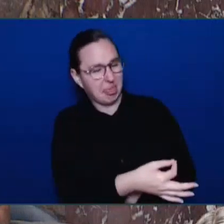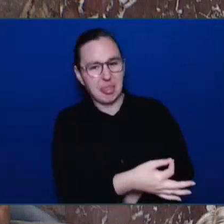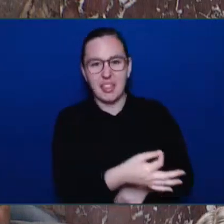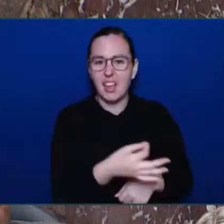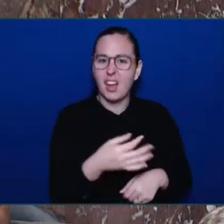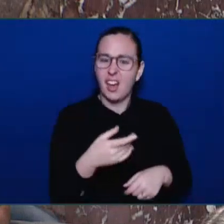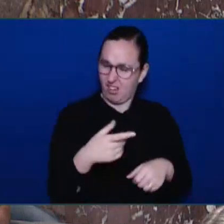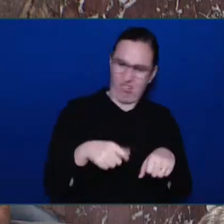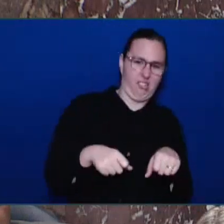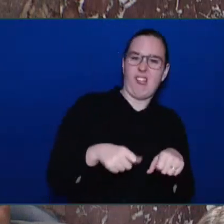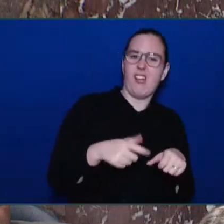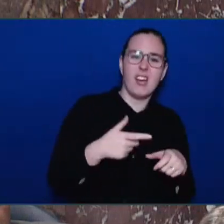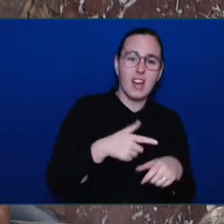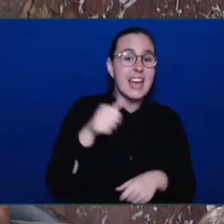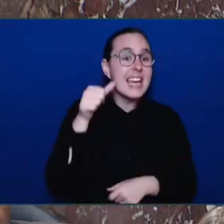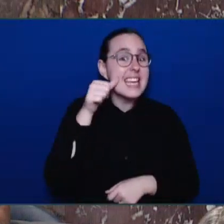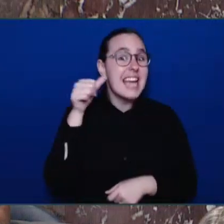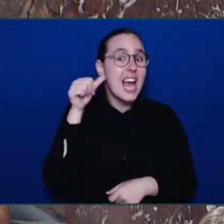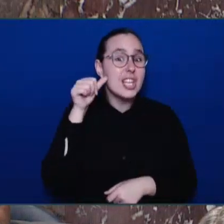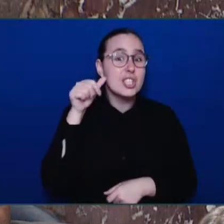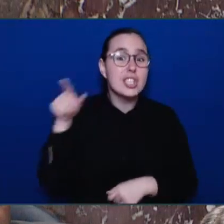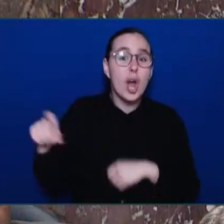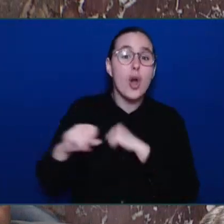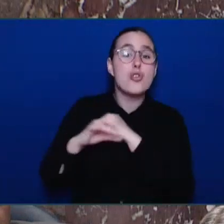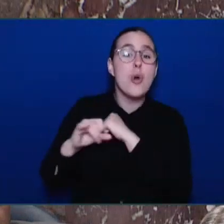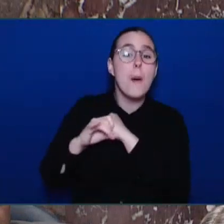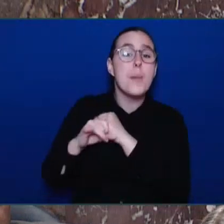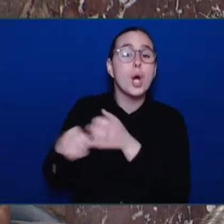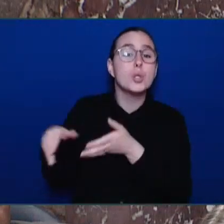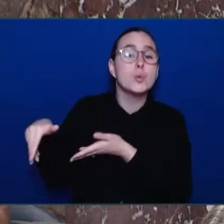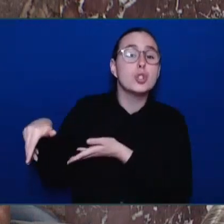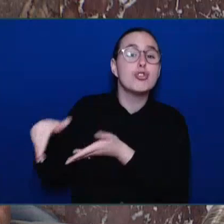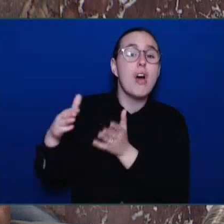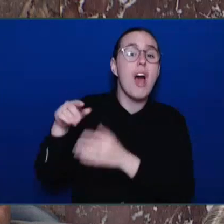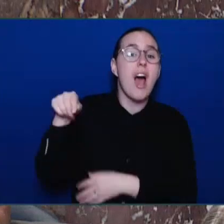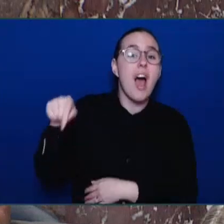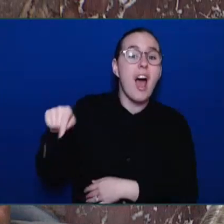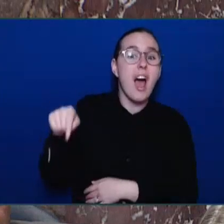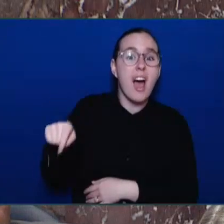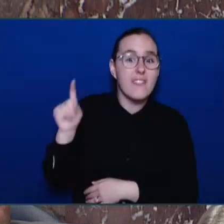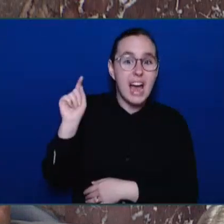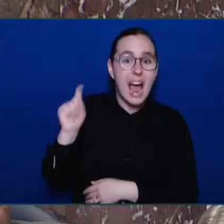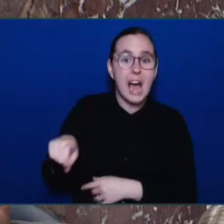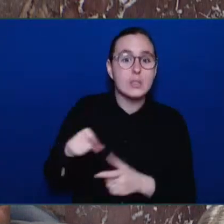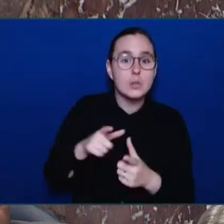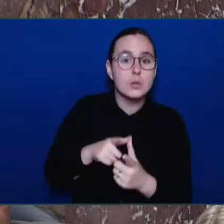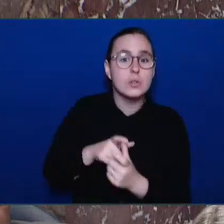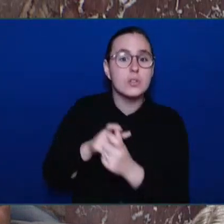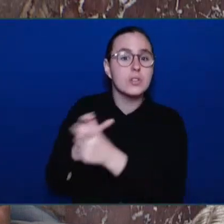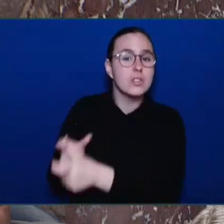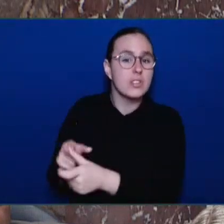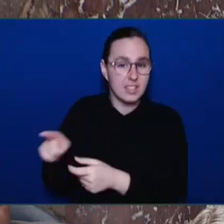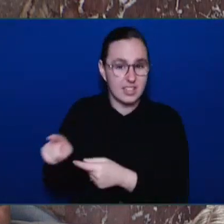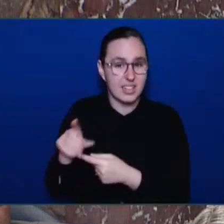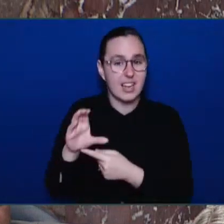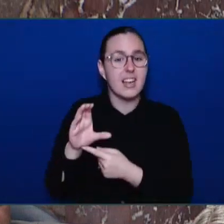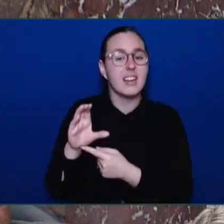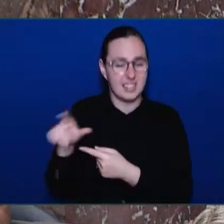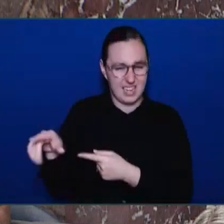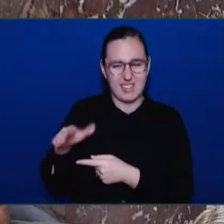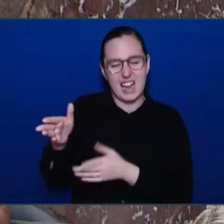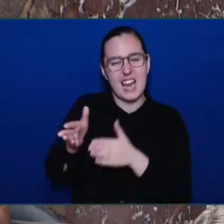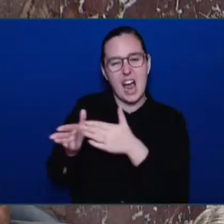robbed at gunpoint by two armed individuals. And yet for over 5 years, we've had this Premier,